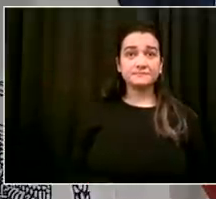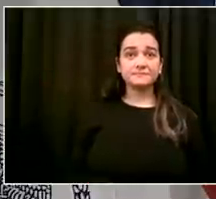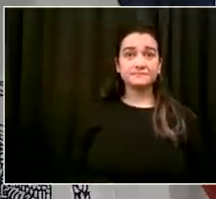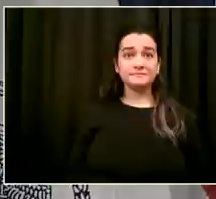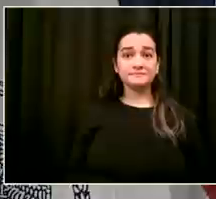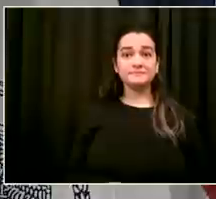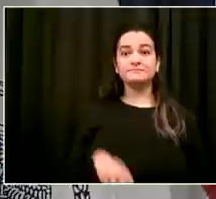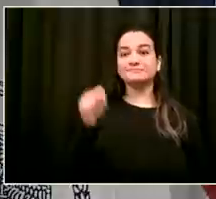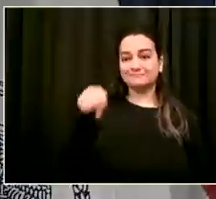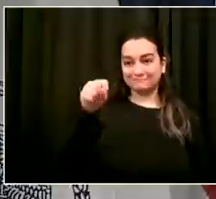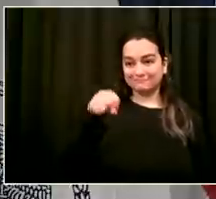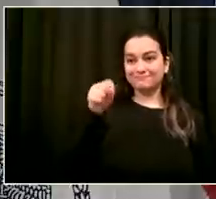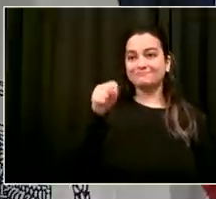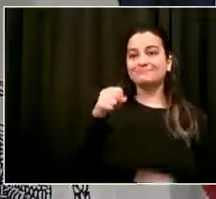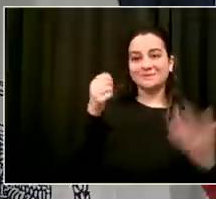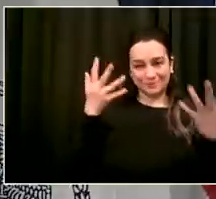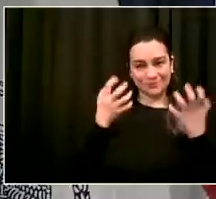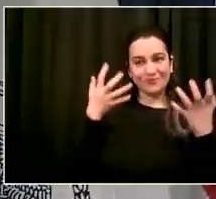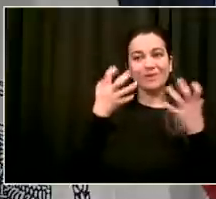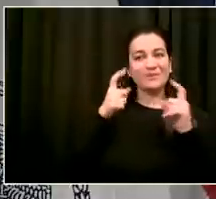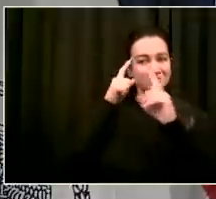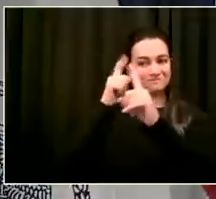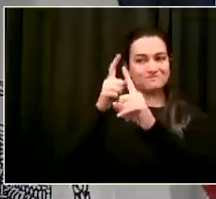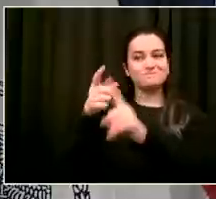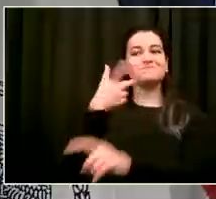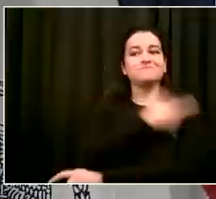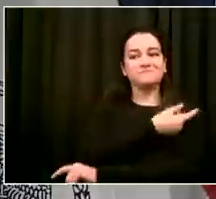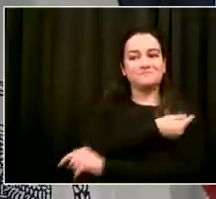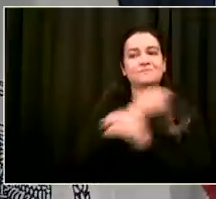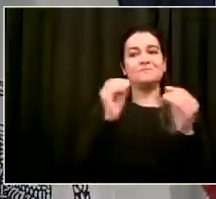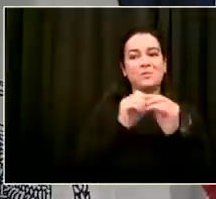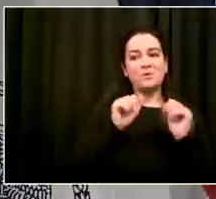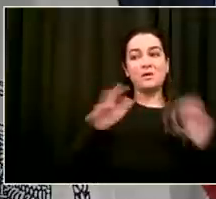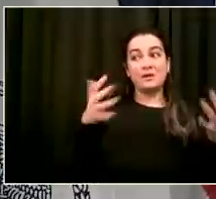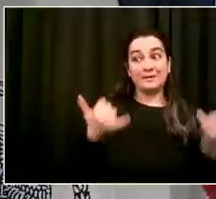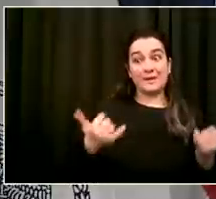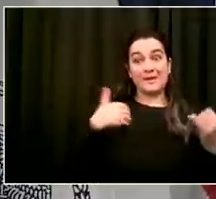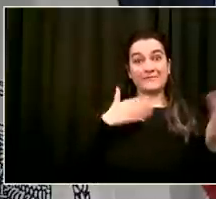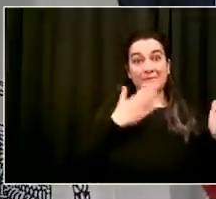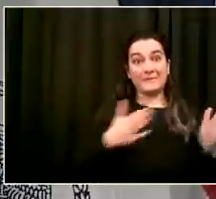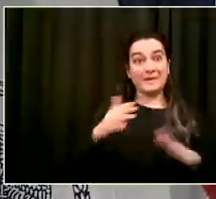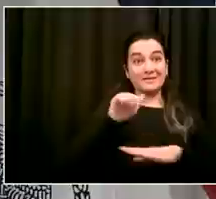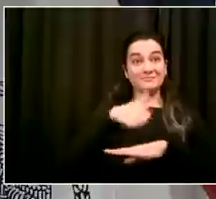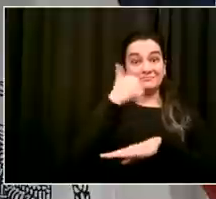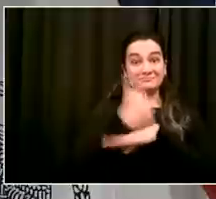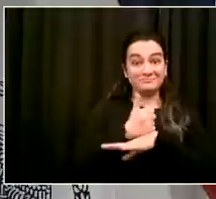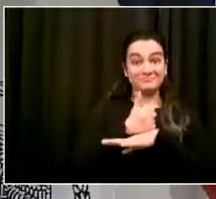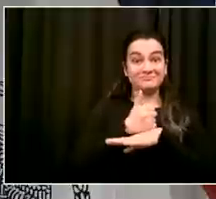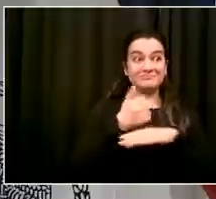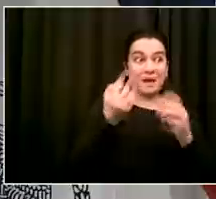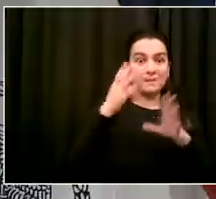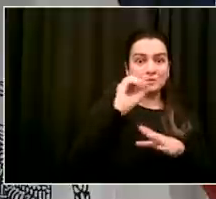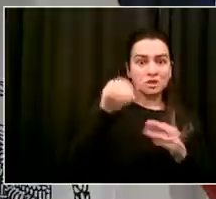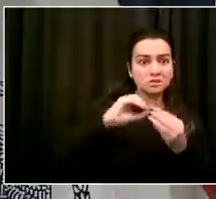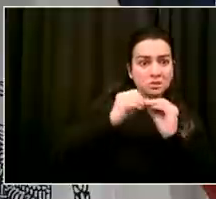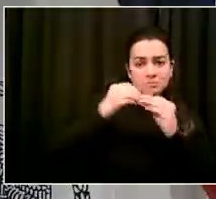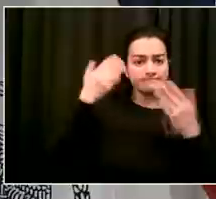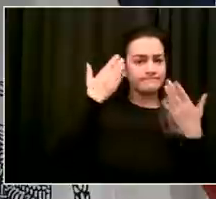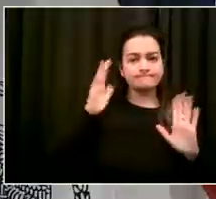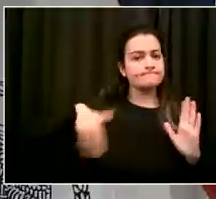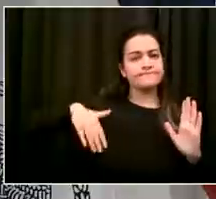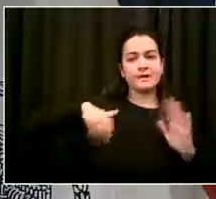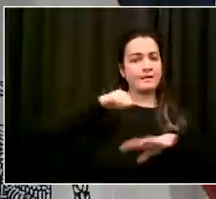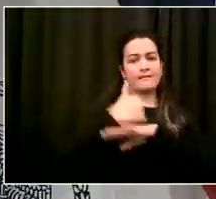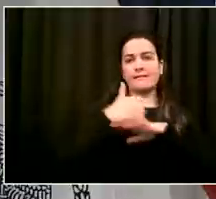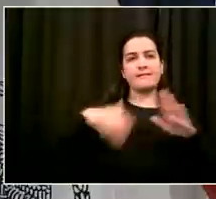carefully how many of our educators and school staff are getting vaccinated. But remember, this is just the beginning of a process that's